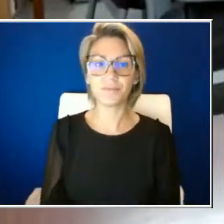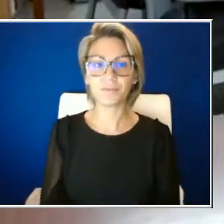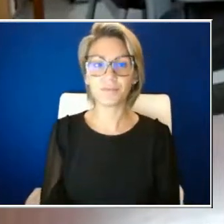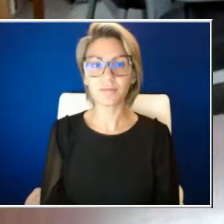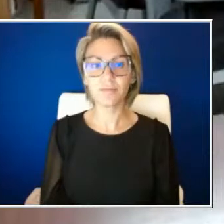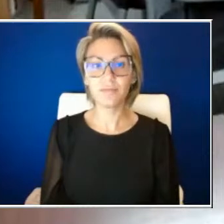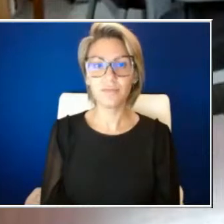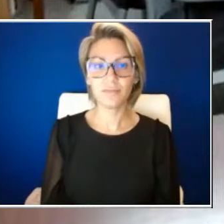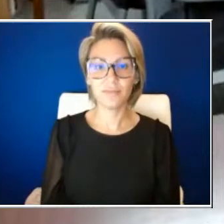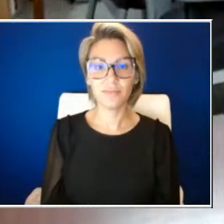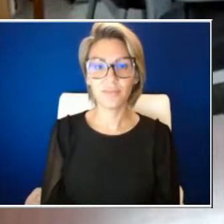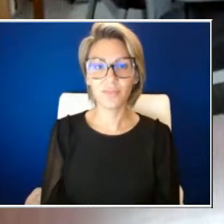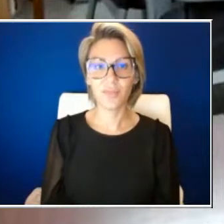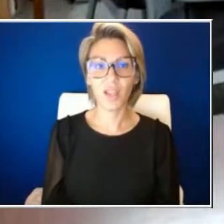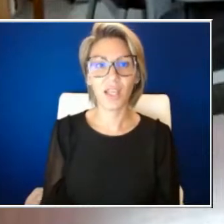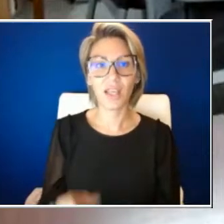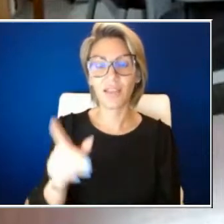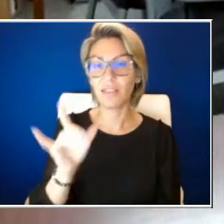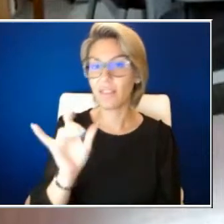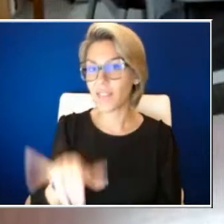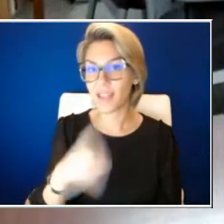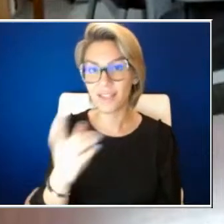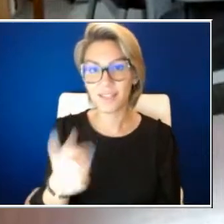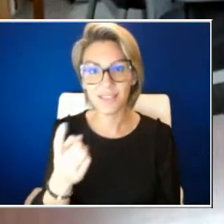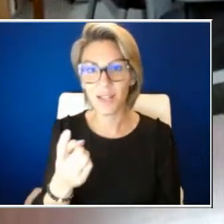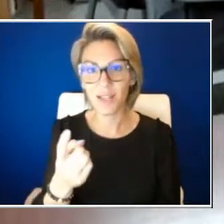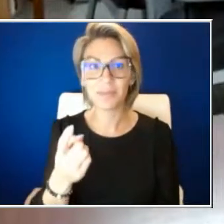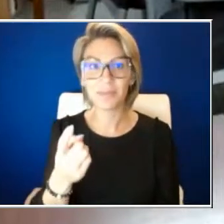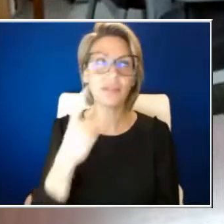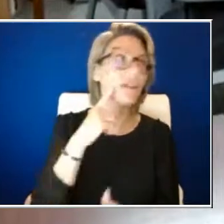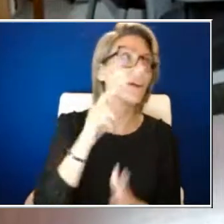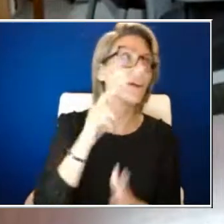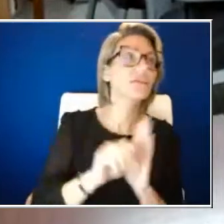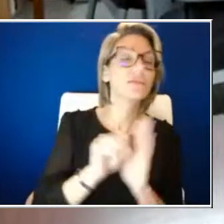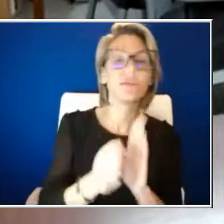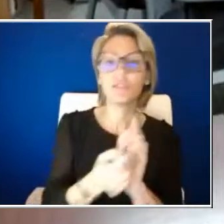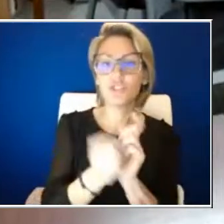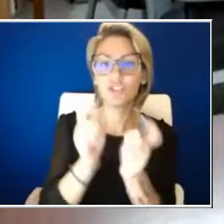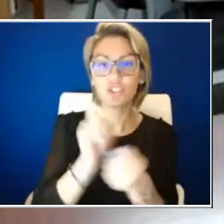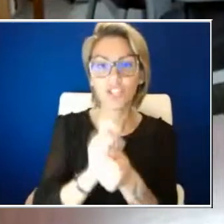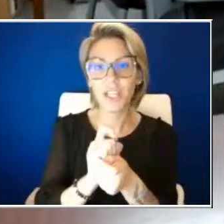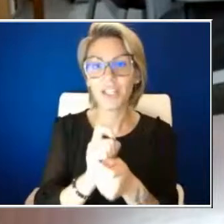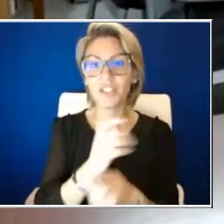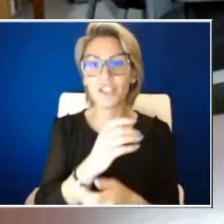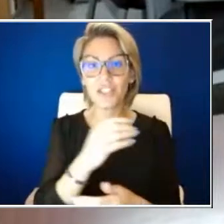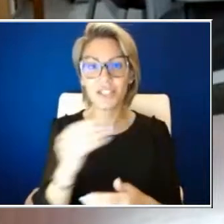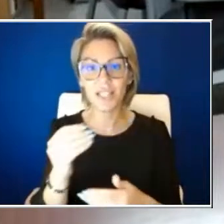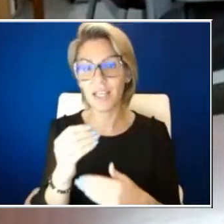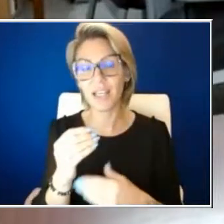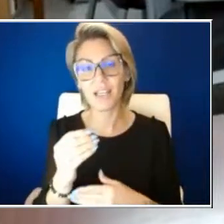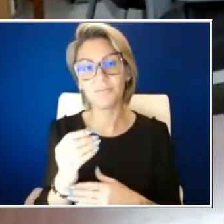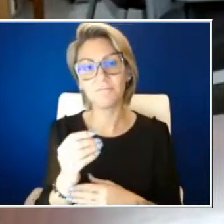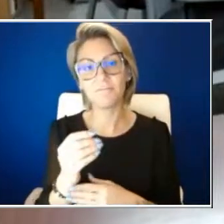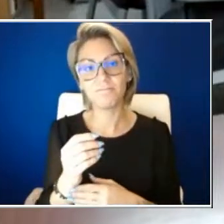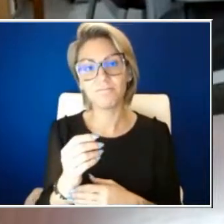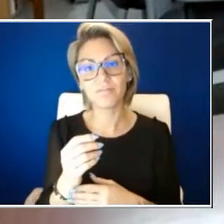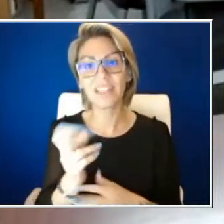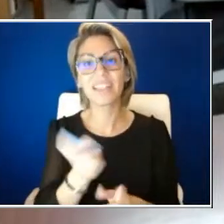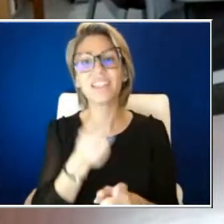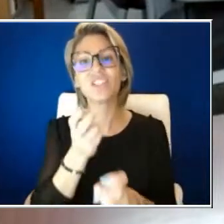be, something they may attribute to even seasonal change or other factors that are going on in this life. So I think it's hard